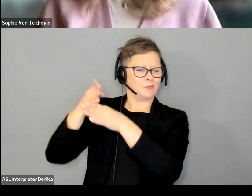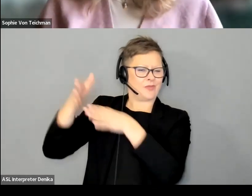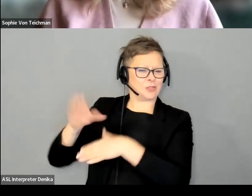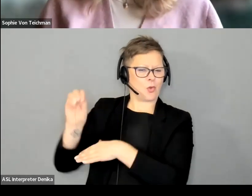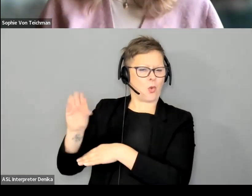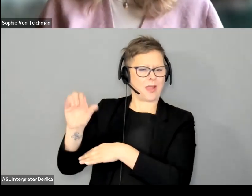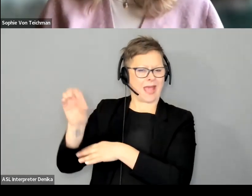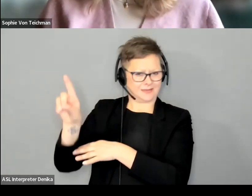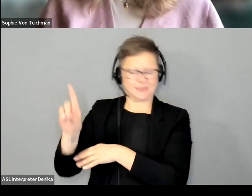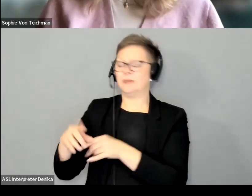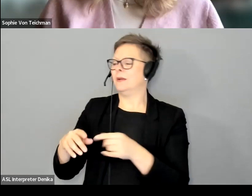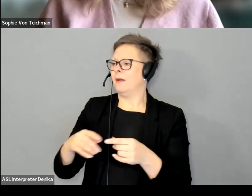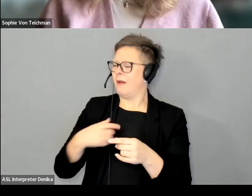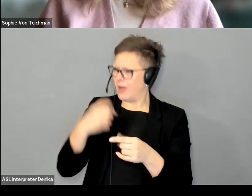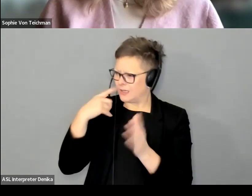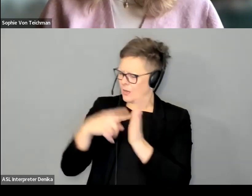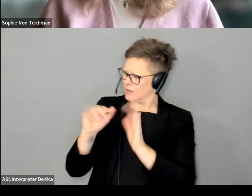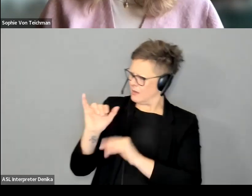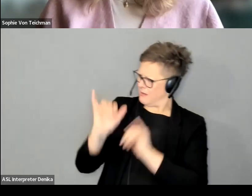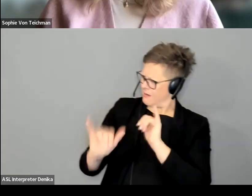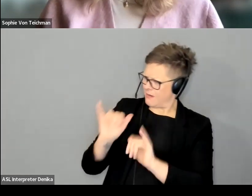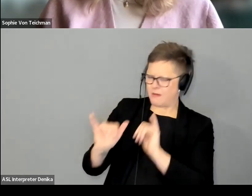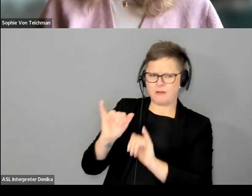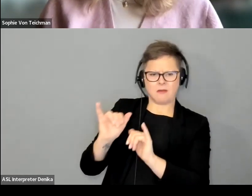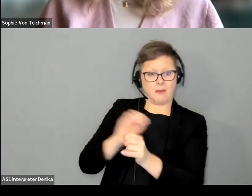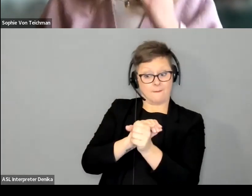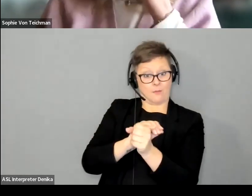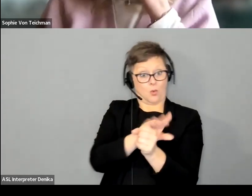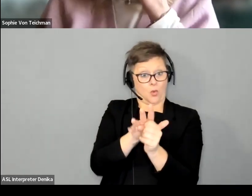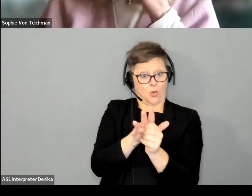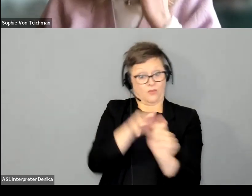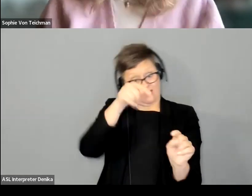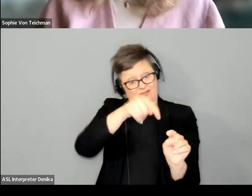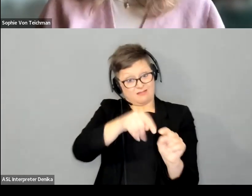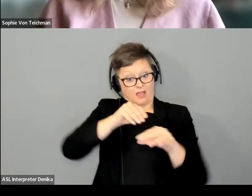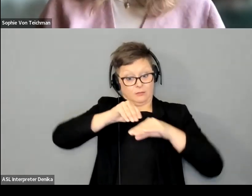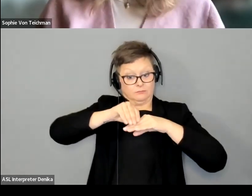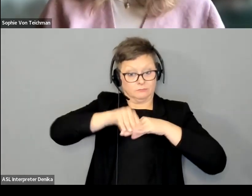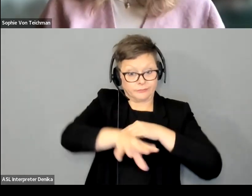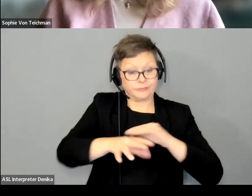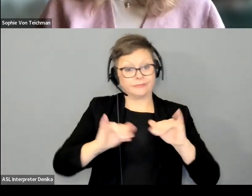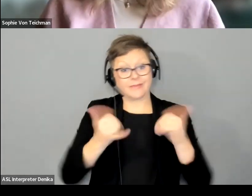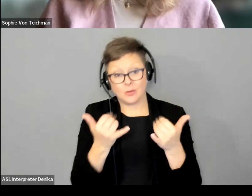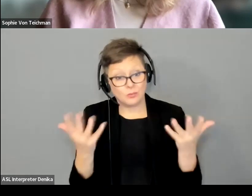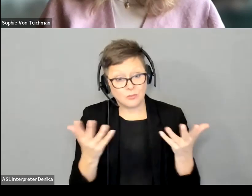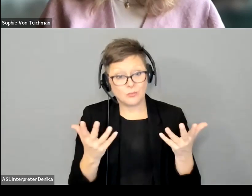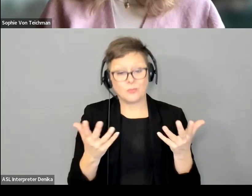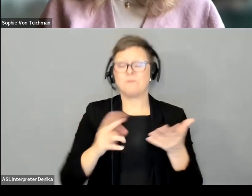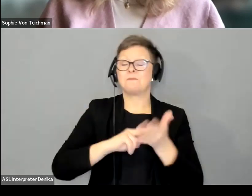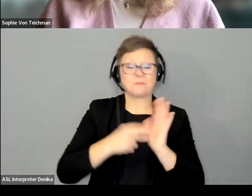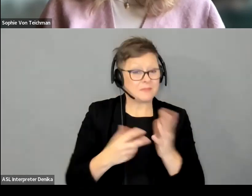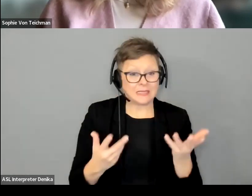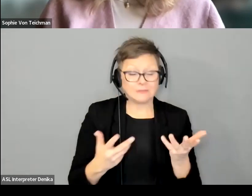realized that one of the things the pandemic did was it actually put everybody within a space that was akin